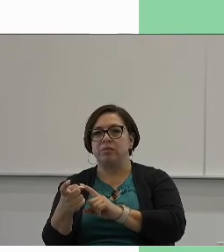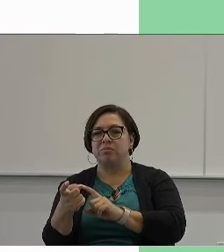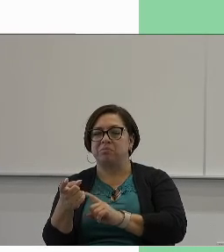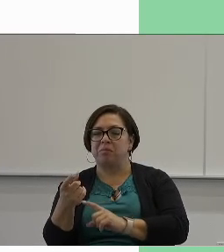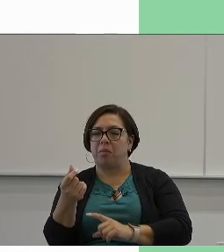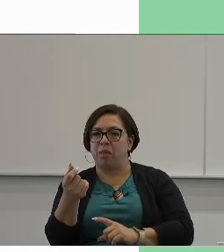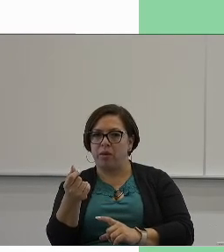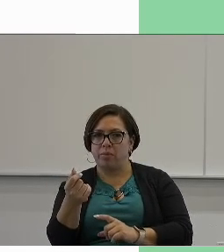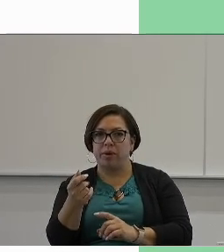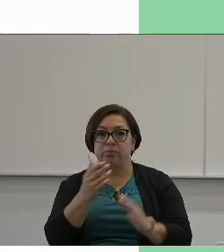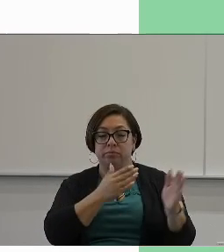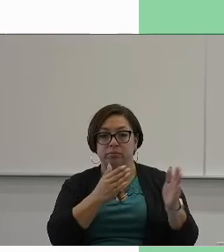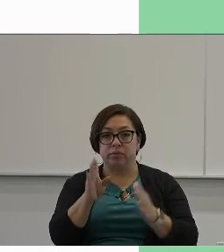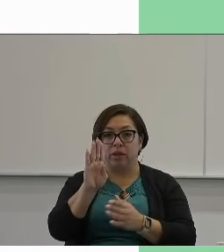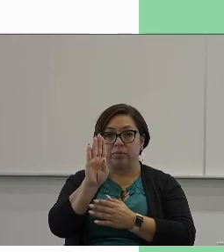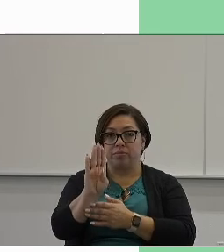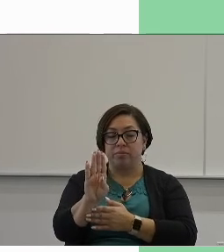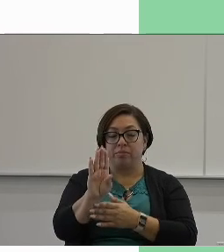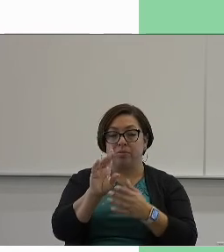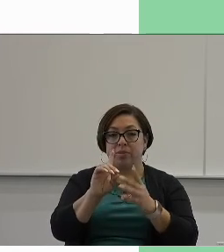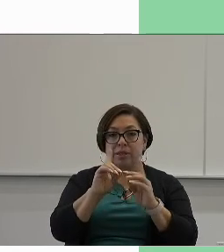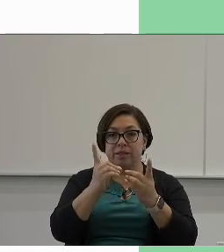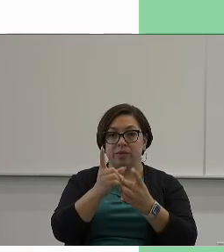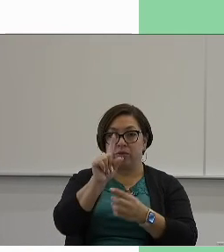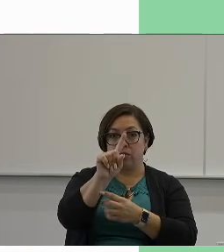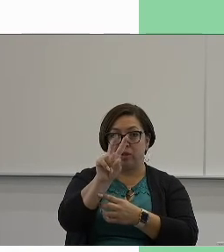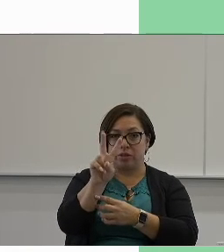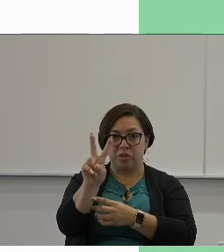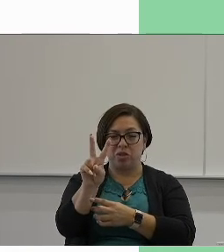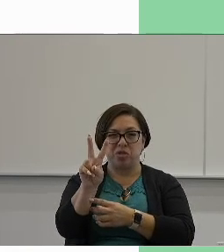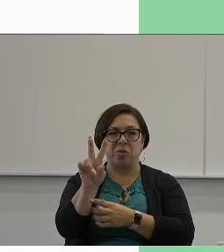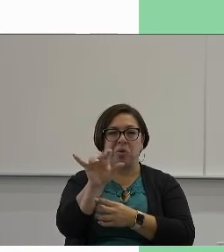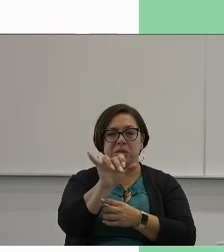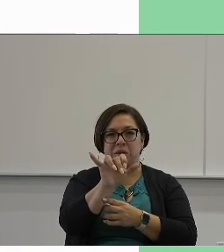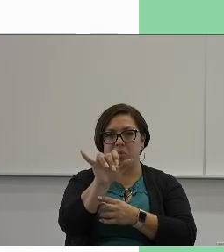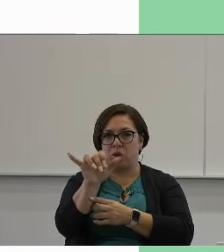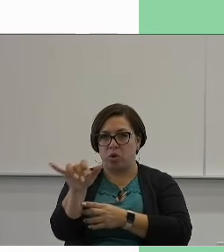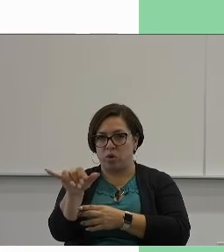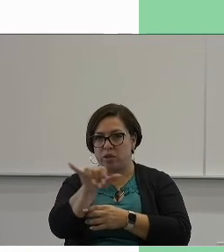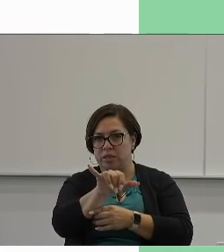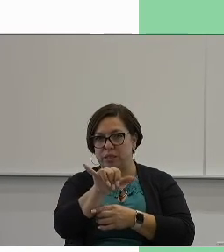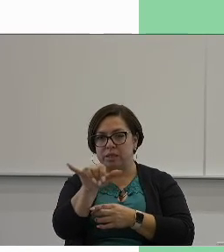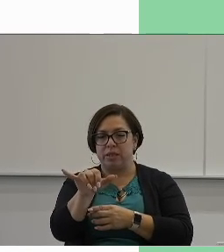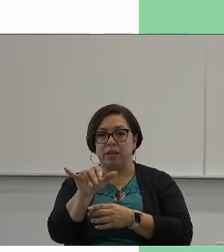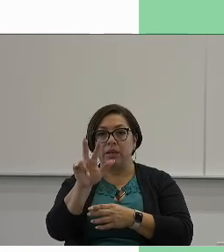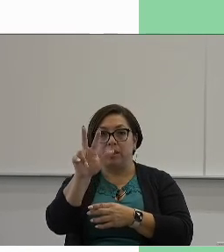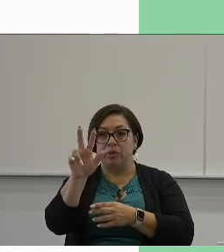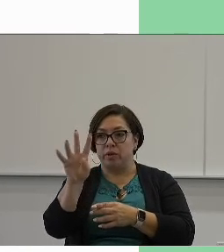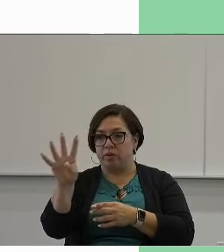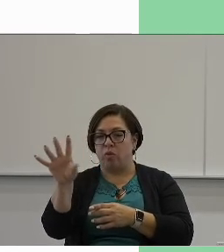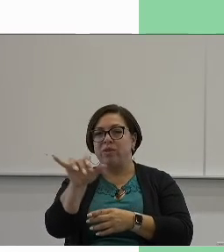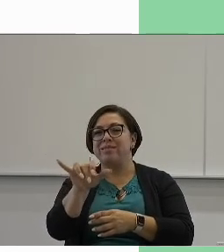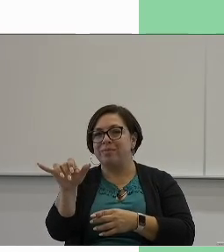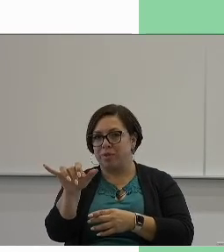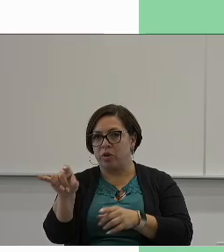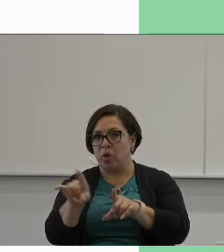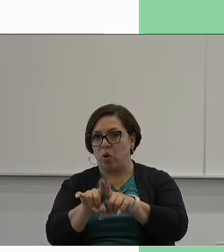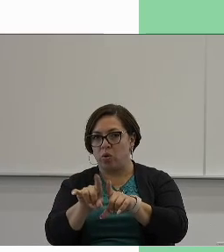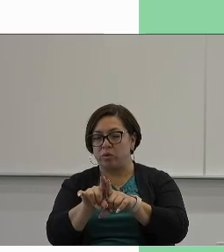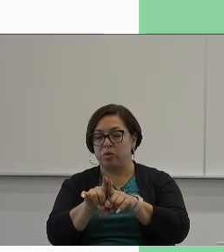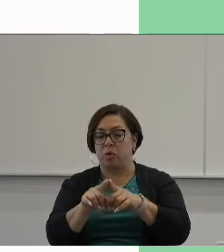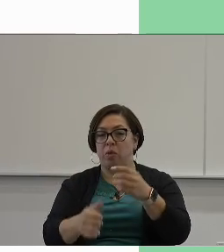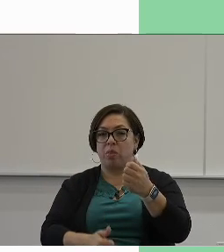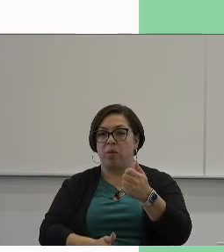Plan B's districts 1 and 2 are actually very similar. In fact, and 3 and 4 are similar as well. The primary